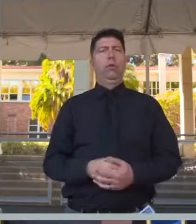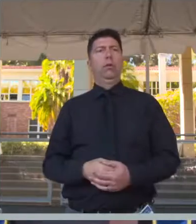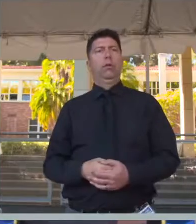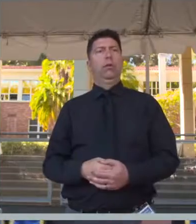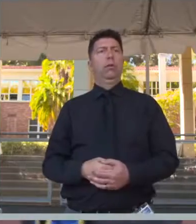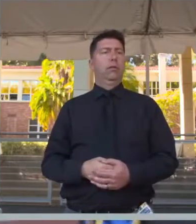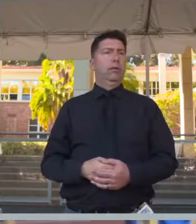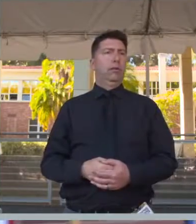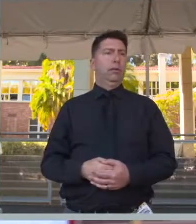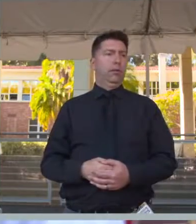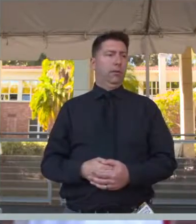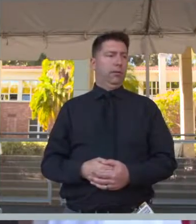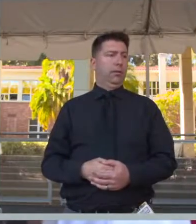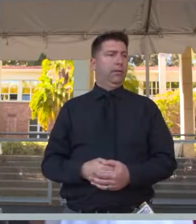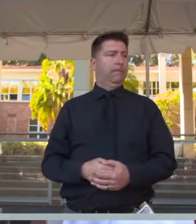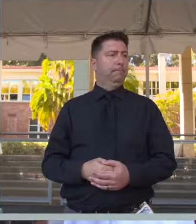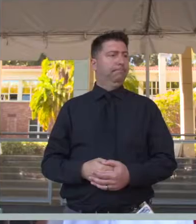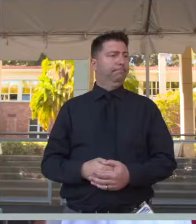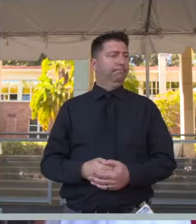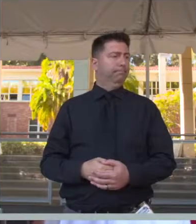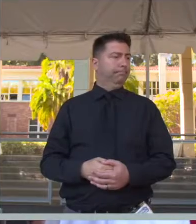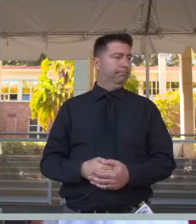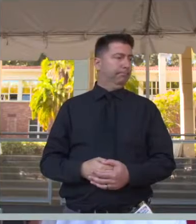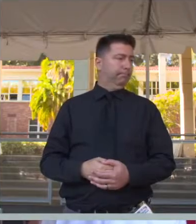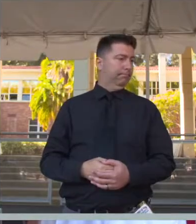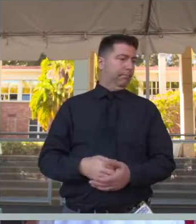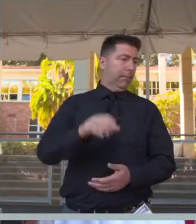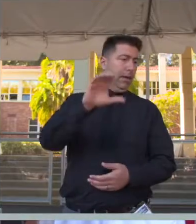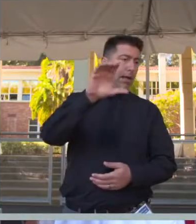Ann Thu Lee.